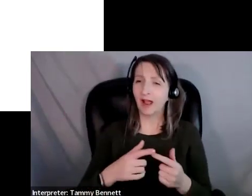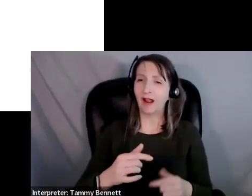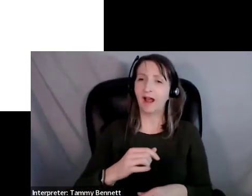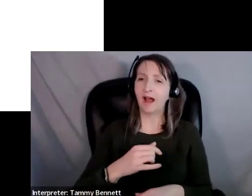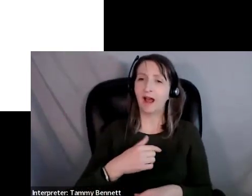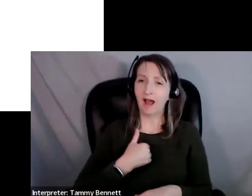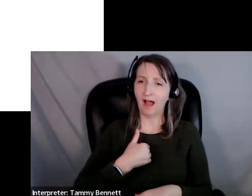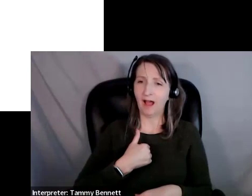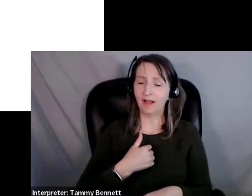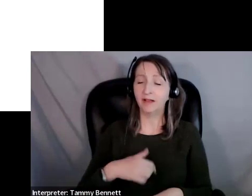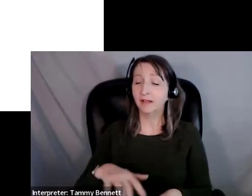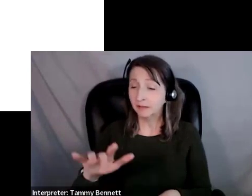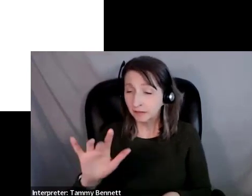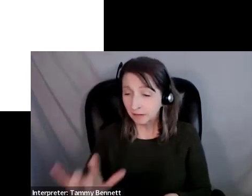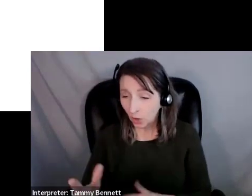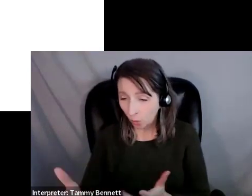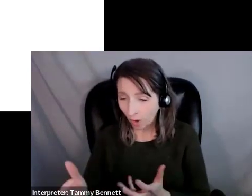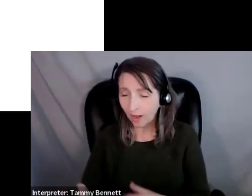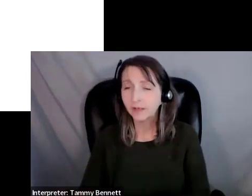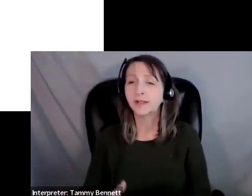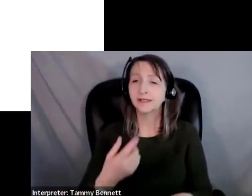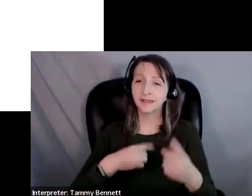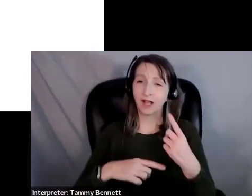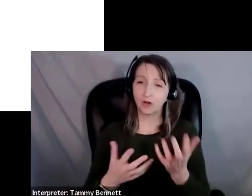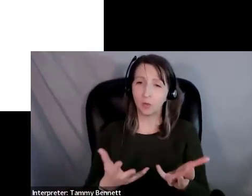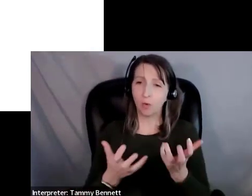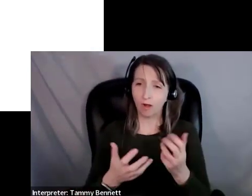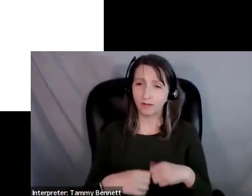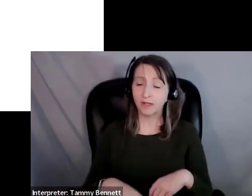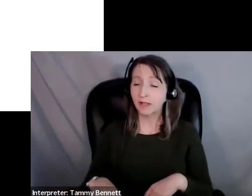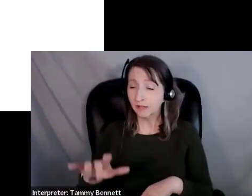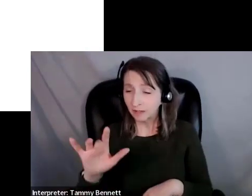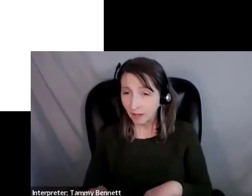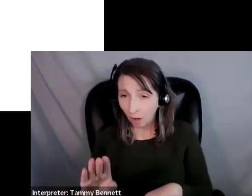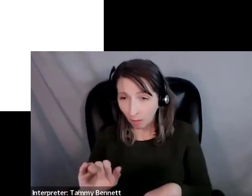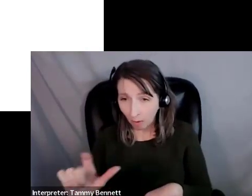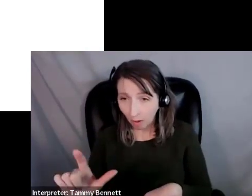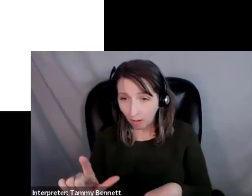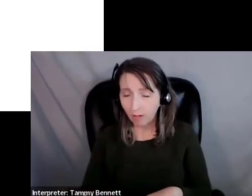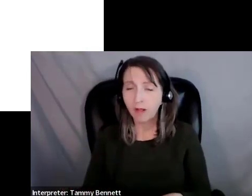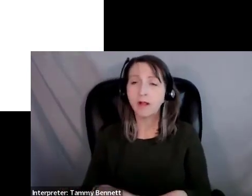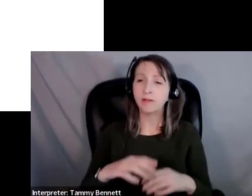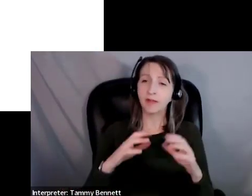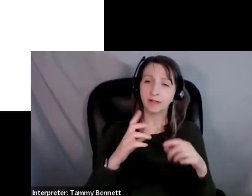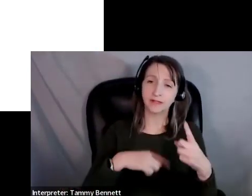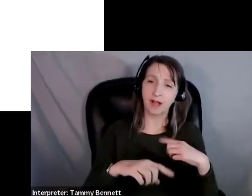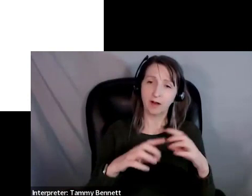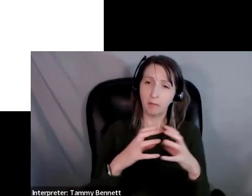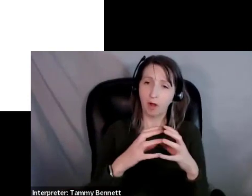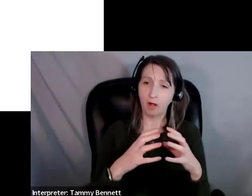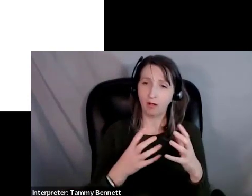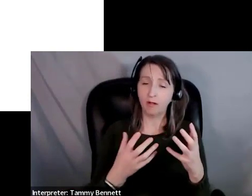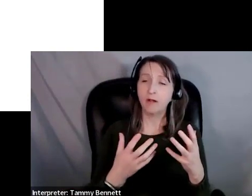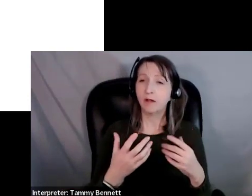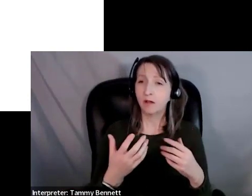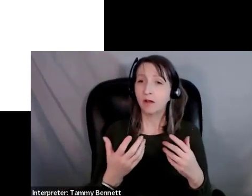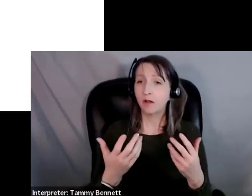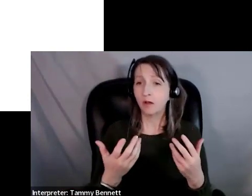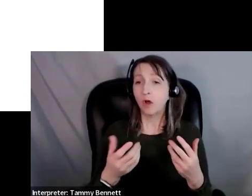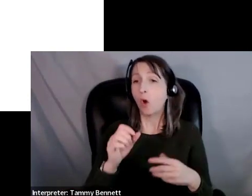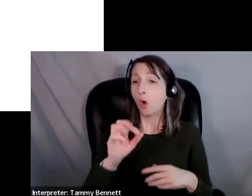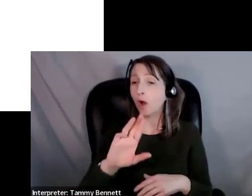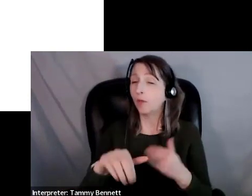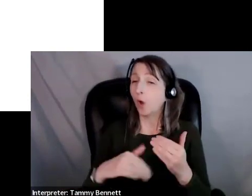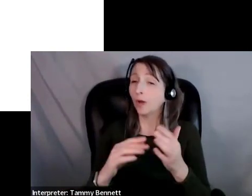I select want, then I will sign want, then I'll select ball, ball. Or maybe I do it at the end. I want ball, I want